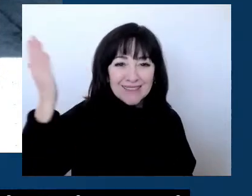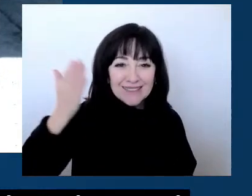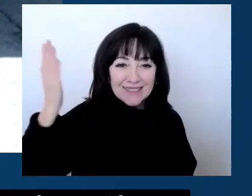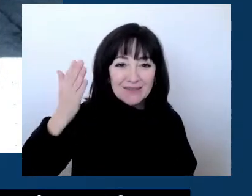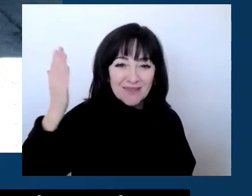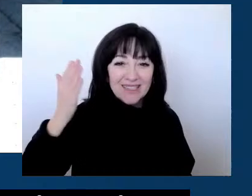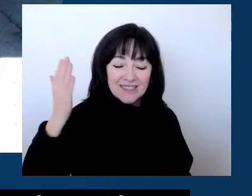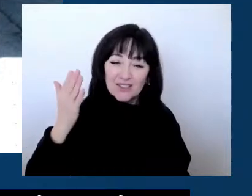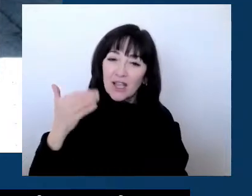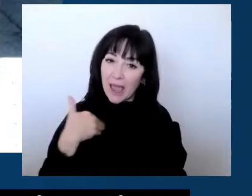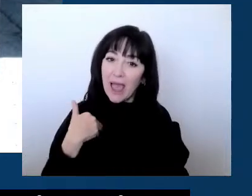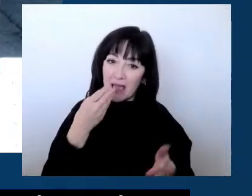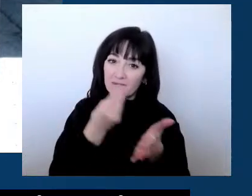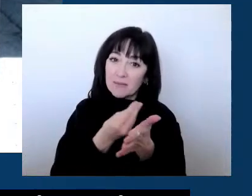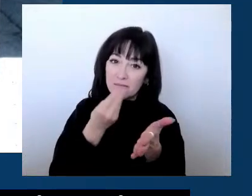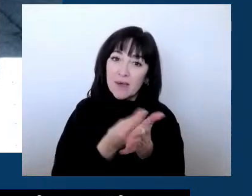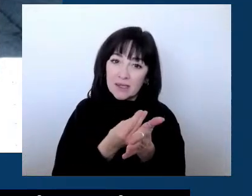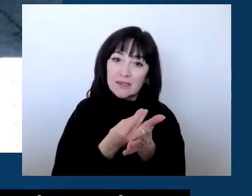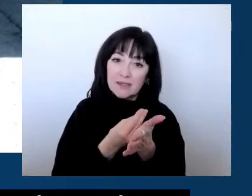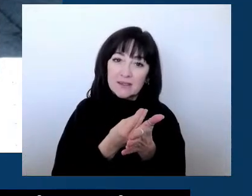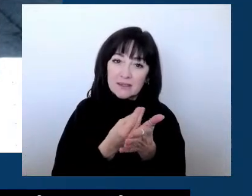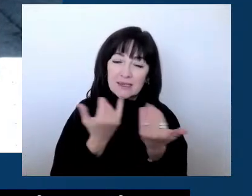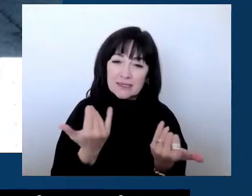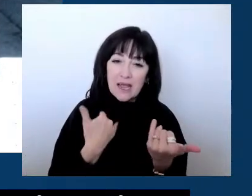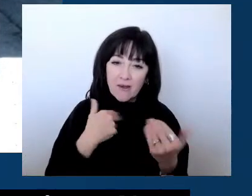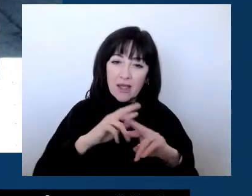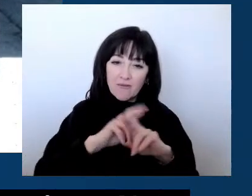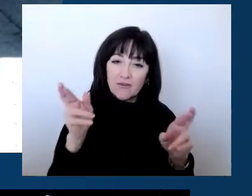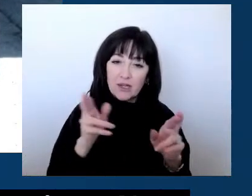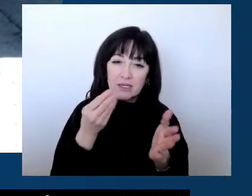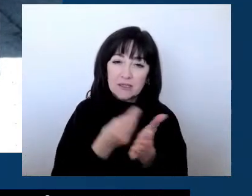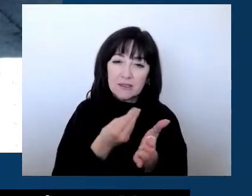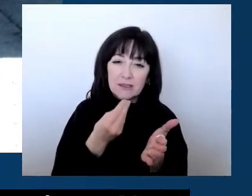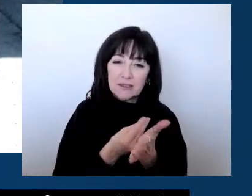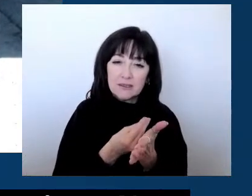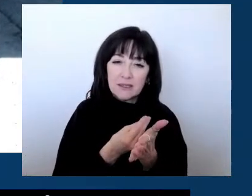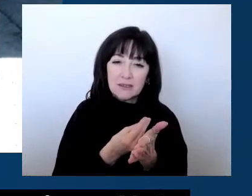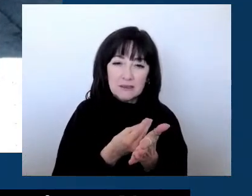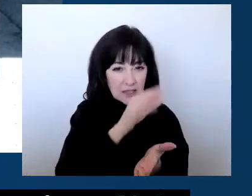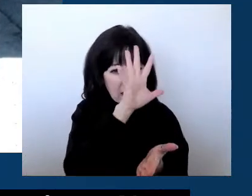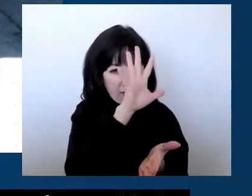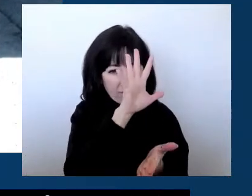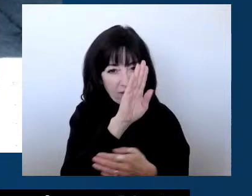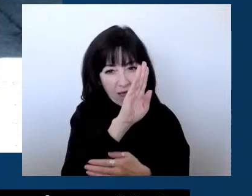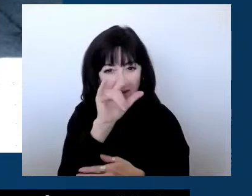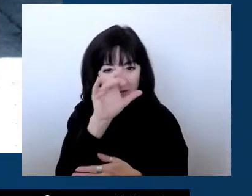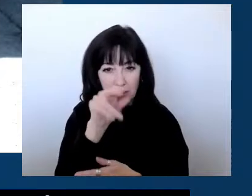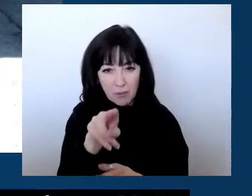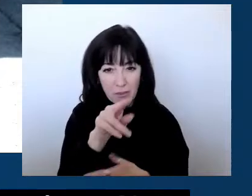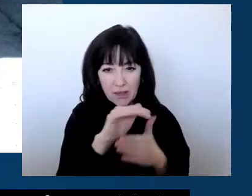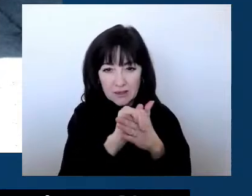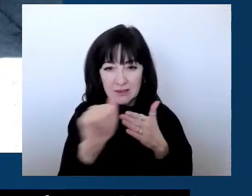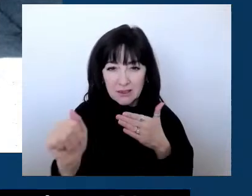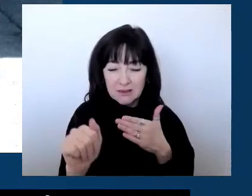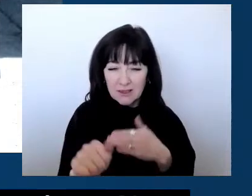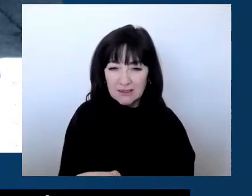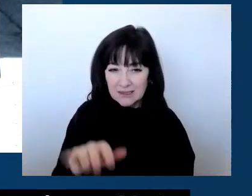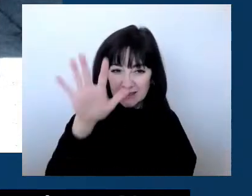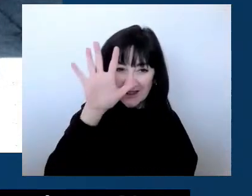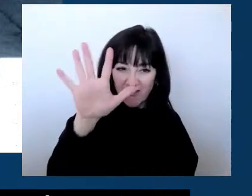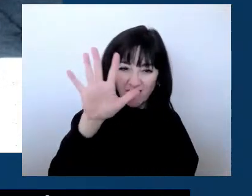There's money in that for, I think, what I'm going to say, Rebecca, tell me, $5 billion? Okay, $5